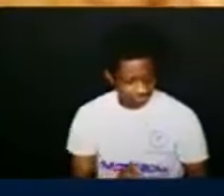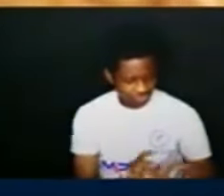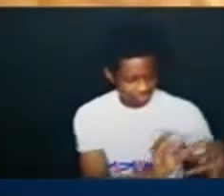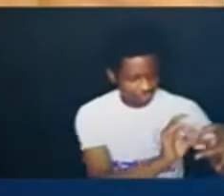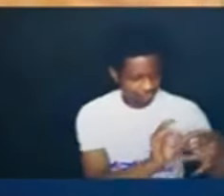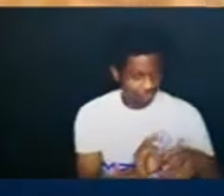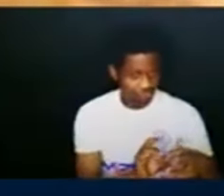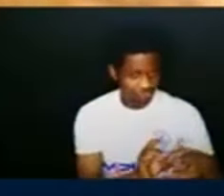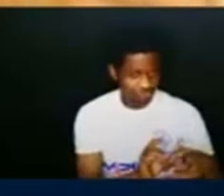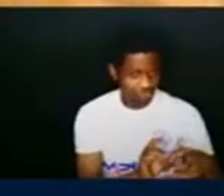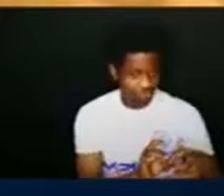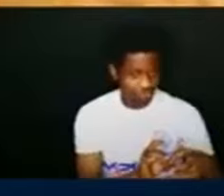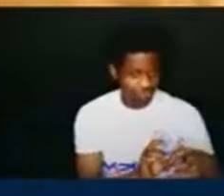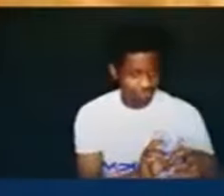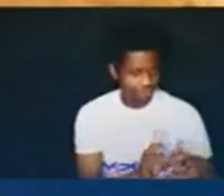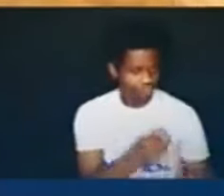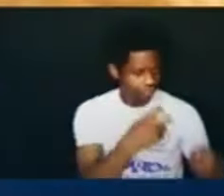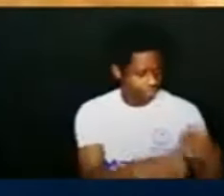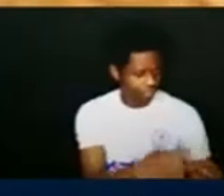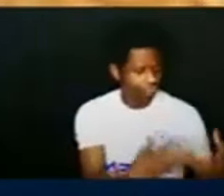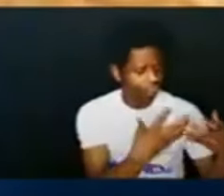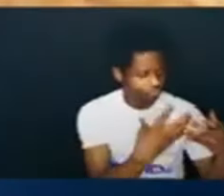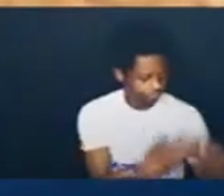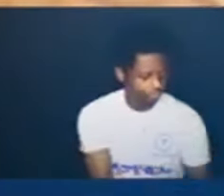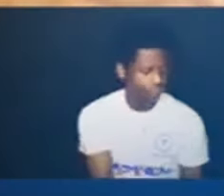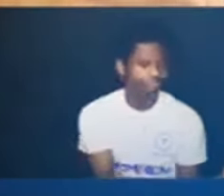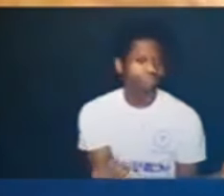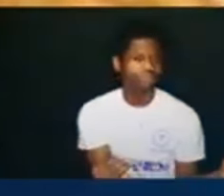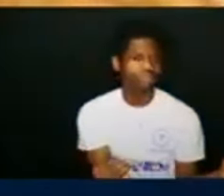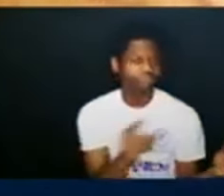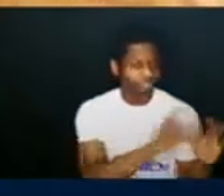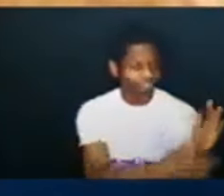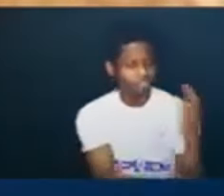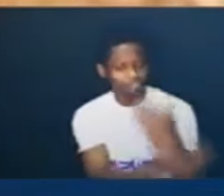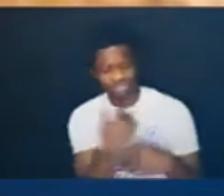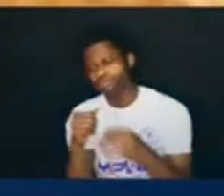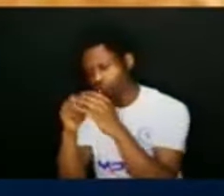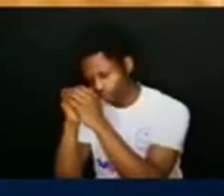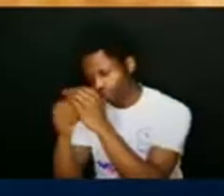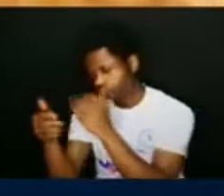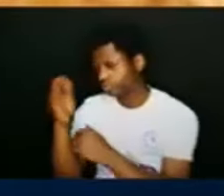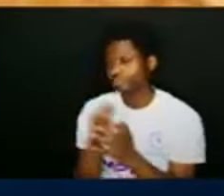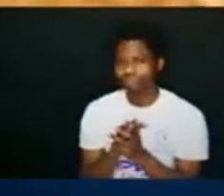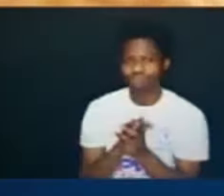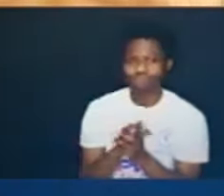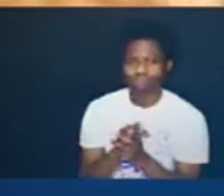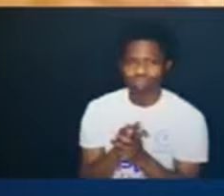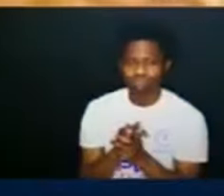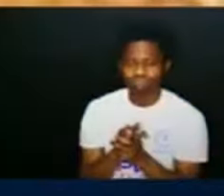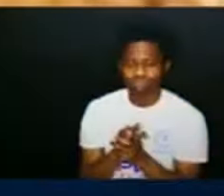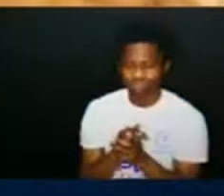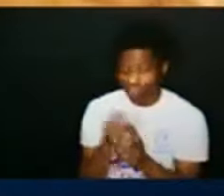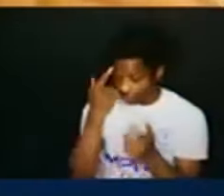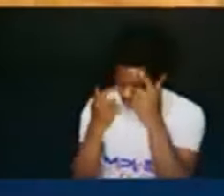came. Sort out the problem. Come and worship God. Because you ought to be right with